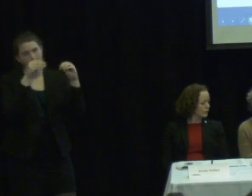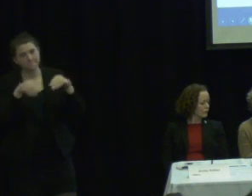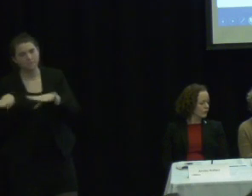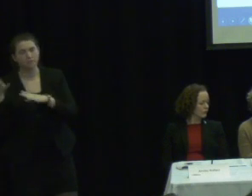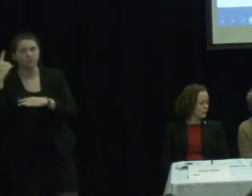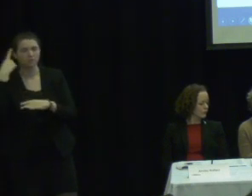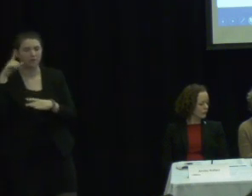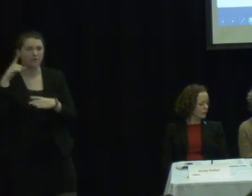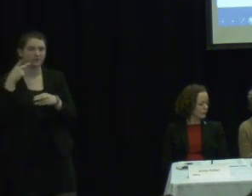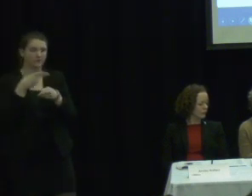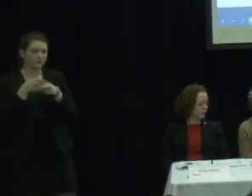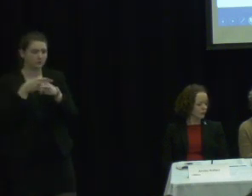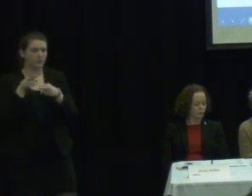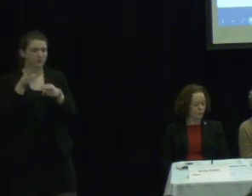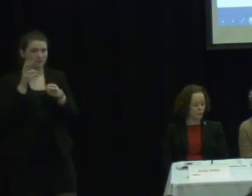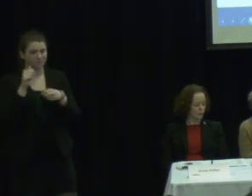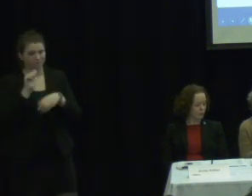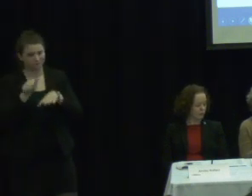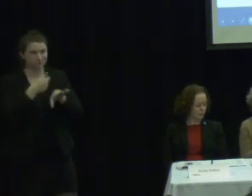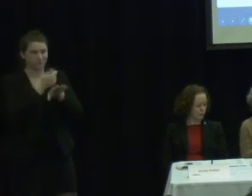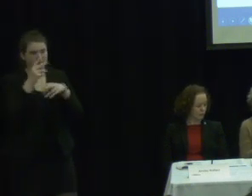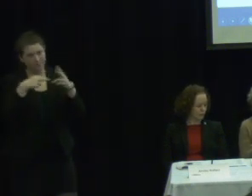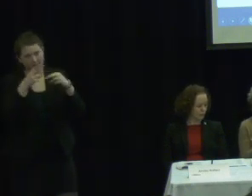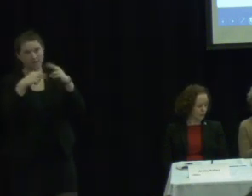get through the worst of the construction.